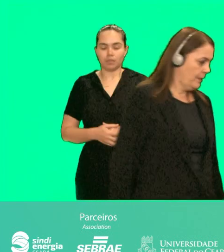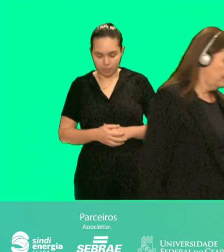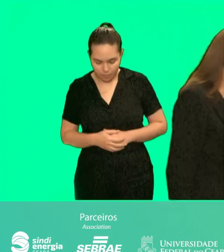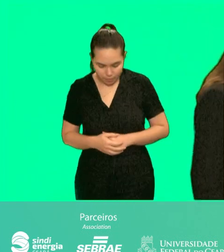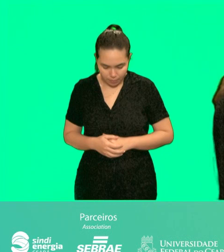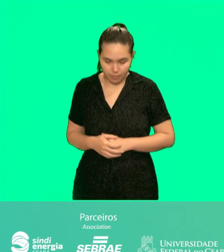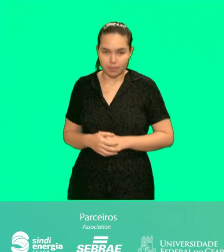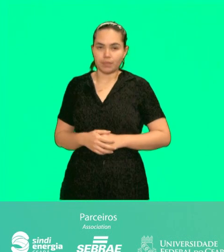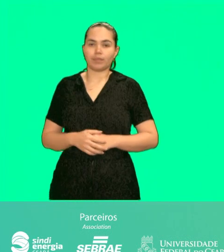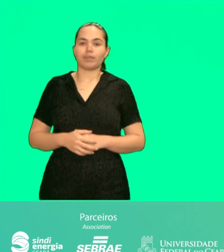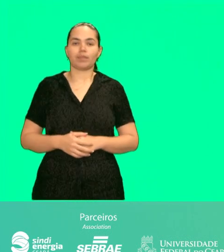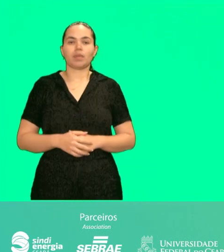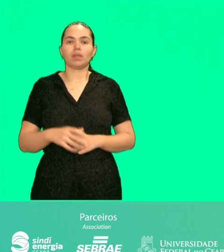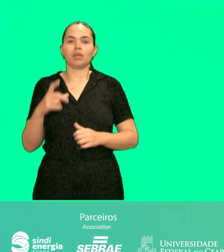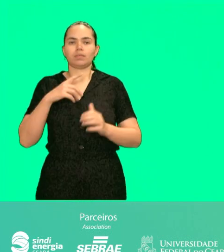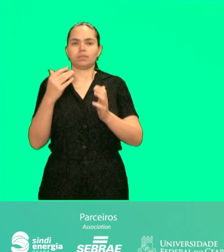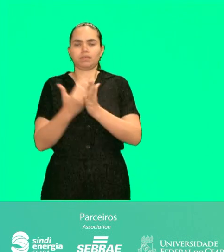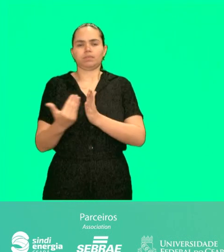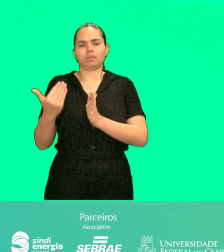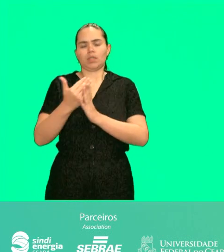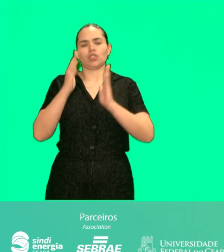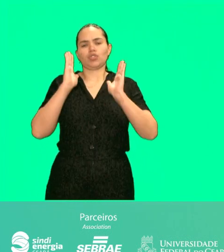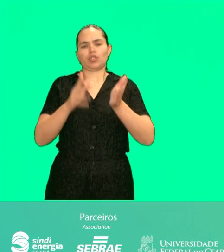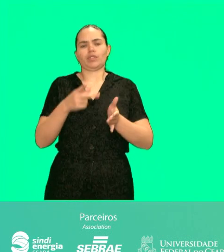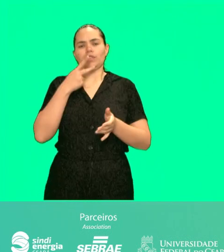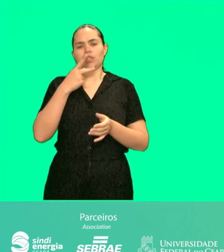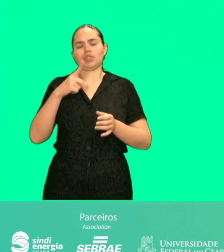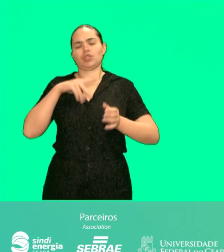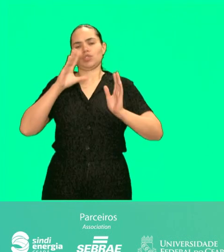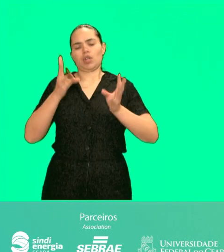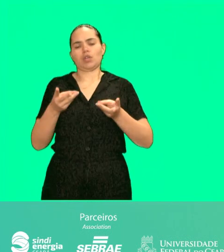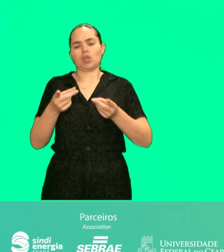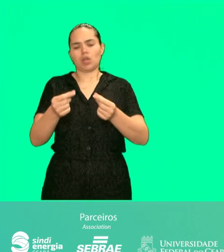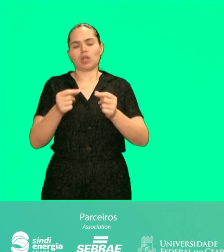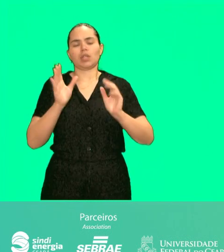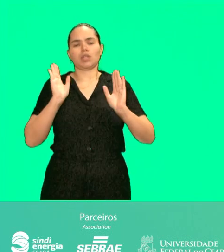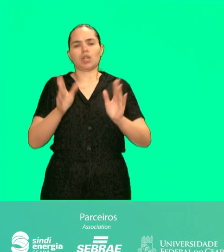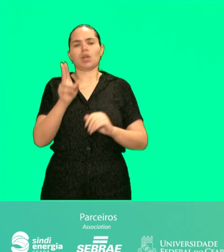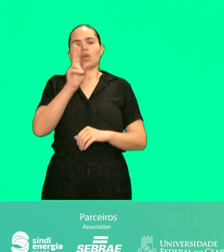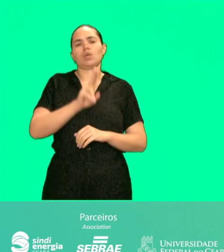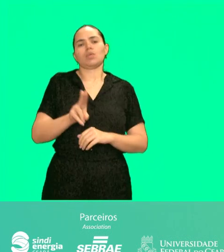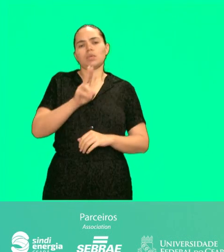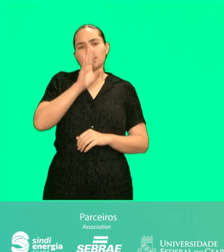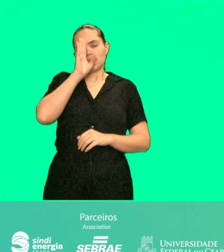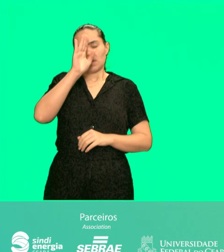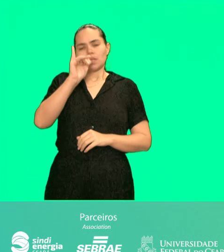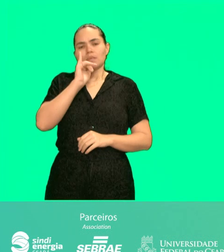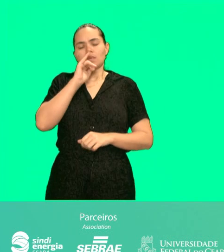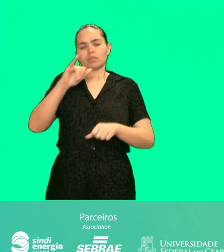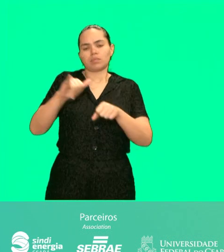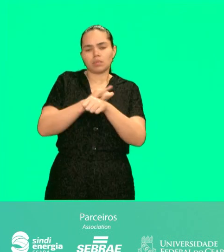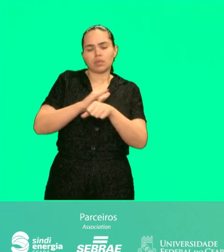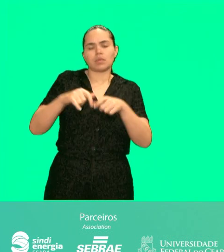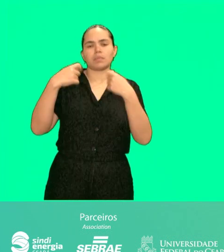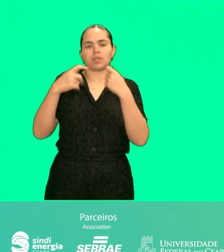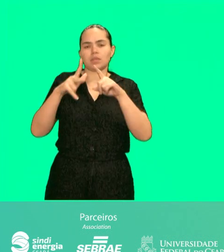né, muito alta, né, como eu disse, já contando, né, com manutenções que So você tem que fazer a counting cada on 7, 8 maintenance, anos, de